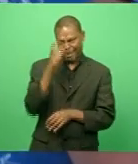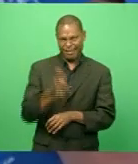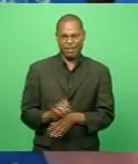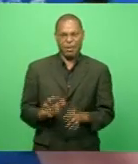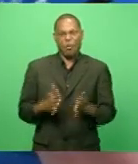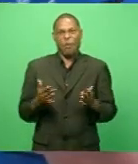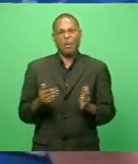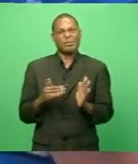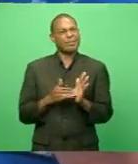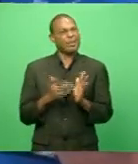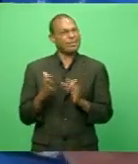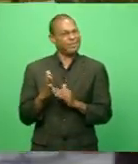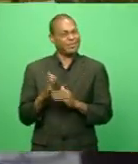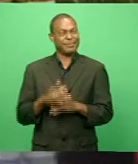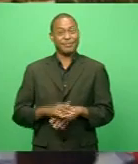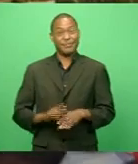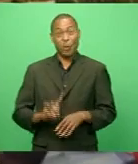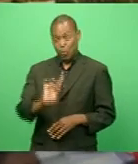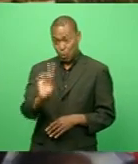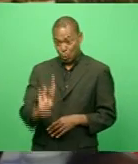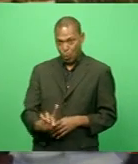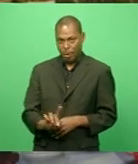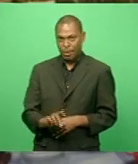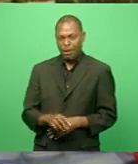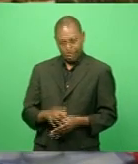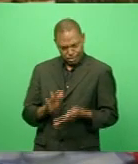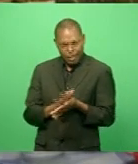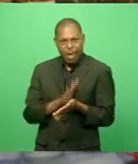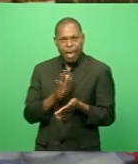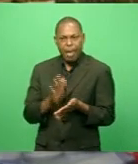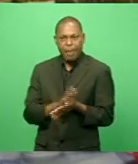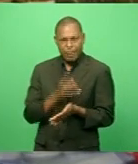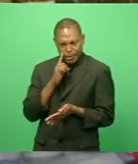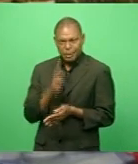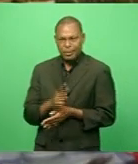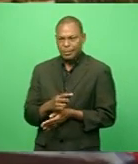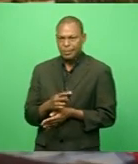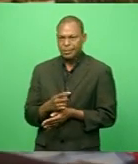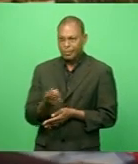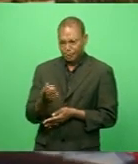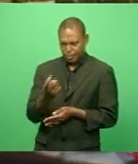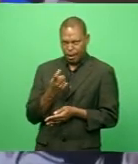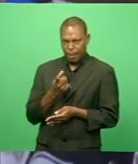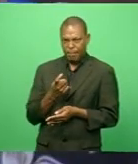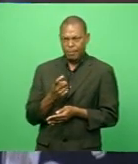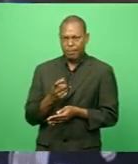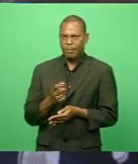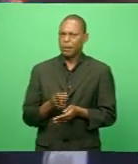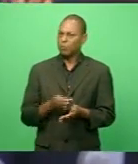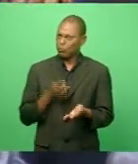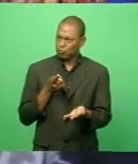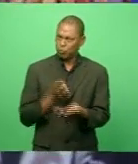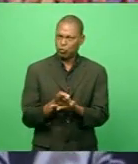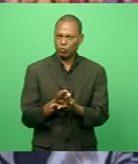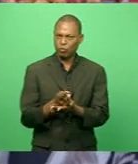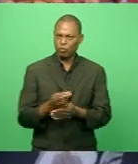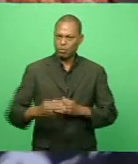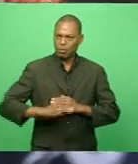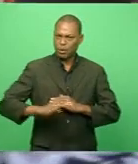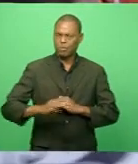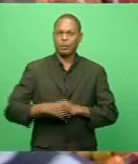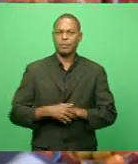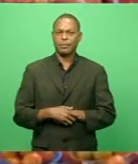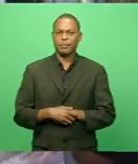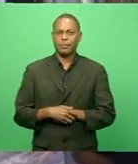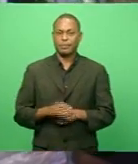of the plastic. But today we are glad that they come around and show us the real measurement. However, the PS says they will